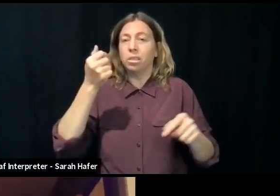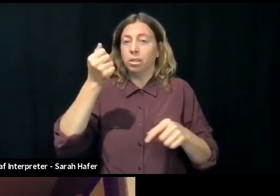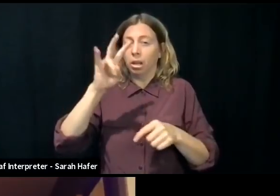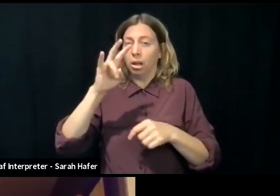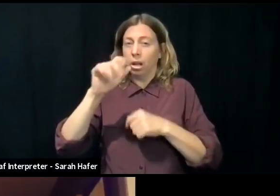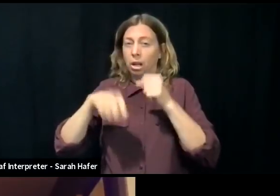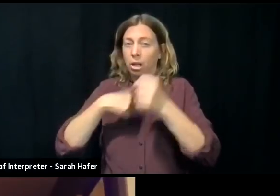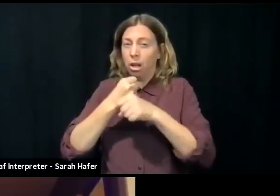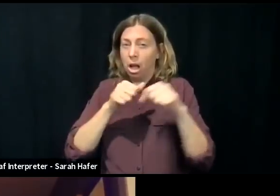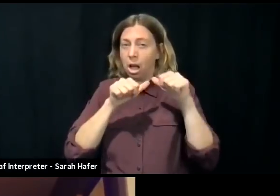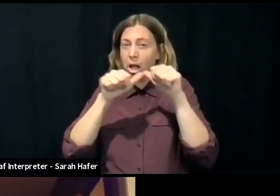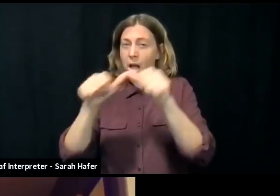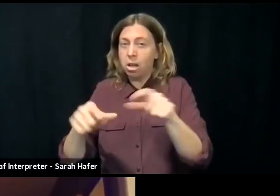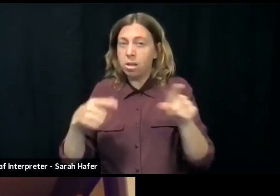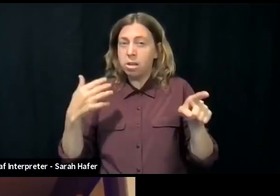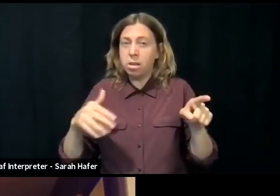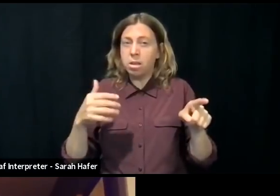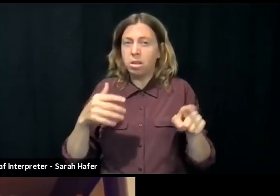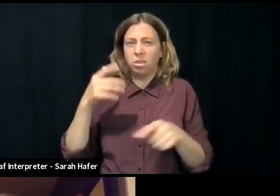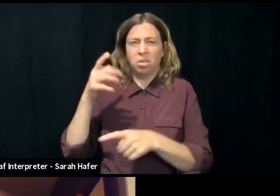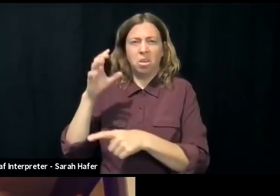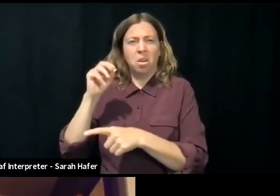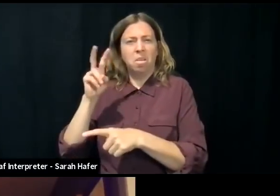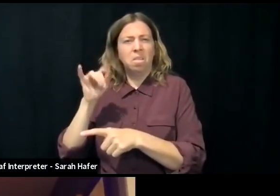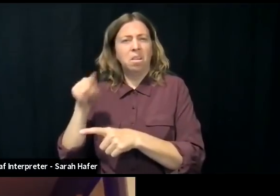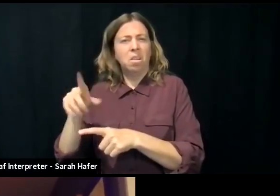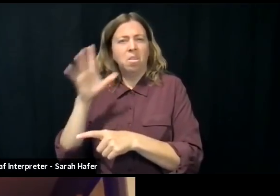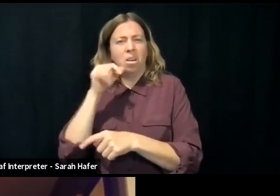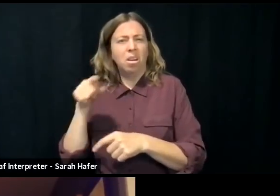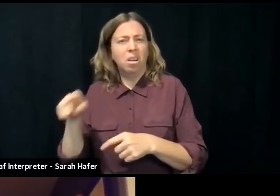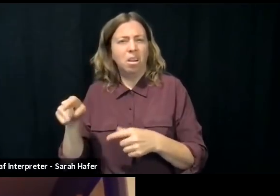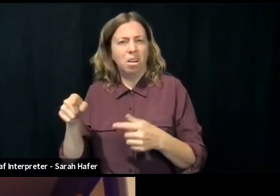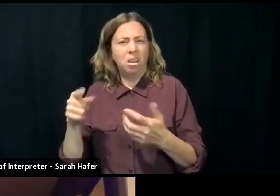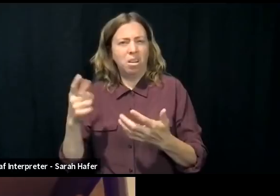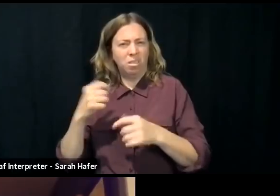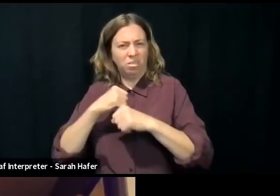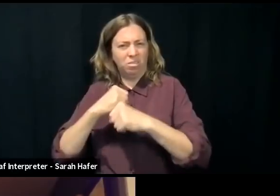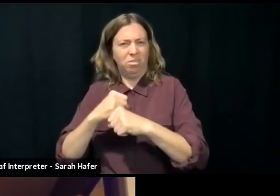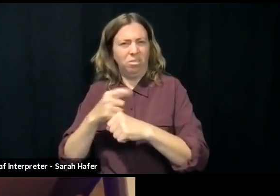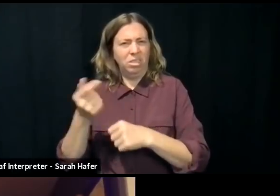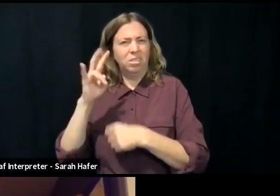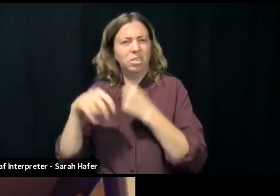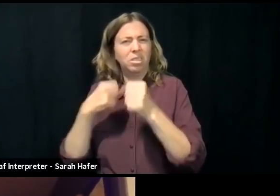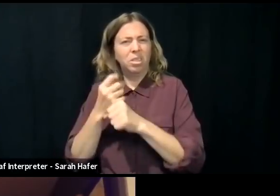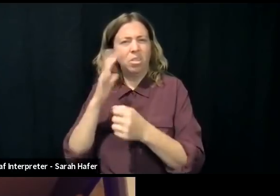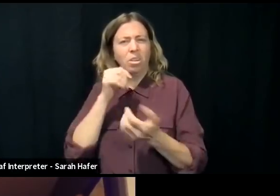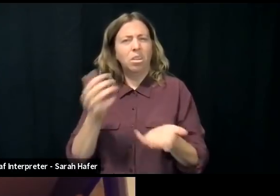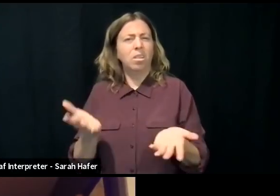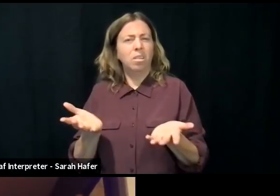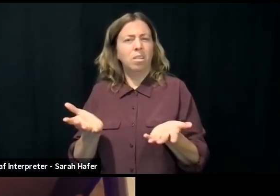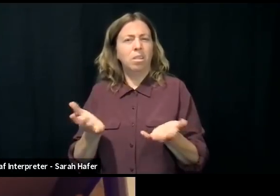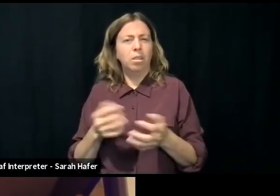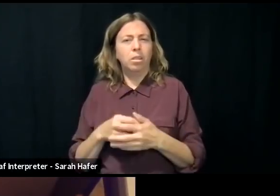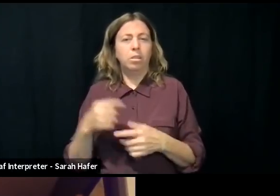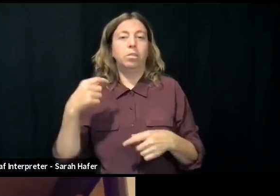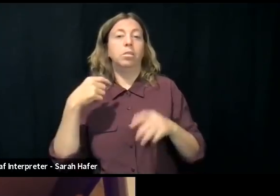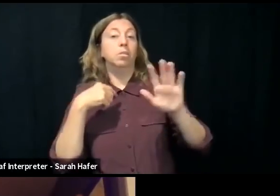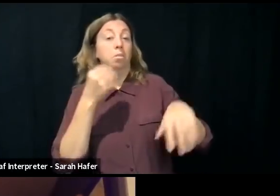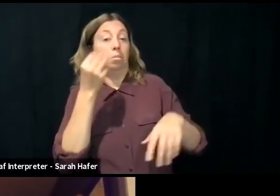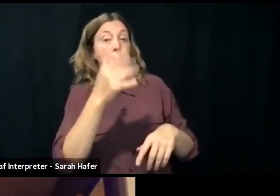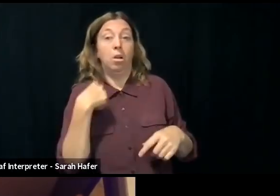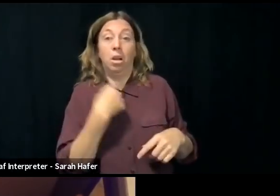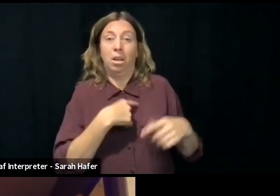But I don't think we can assume that, but we don't really have the data at this point. And as we collect more data, we might be able to